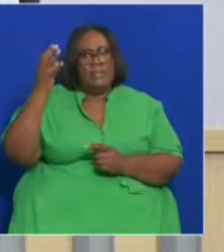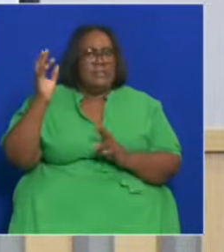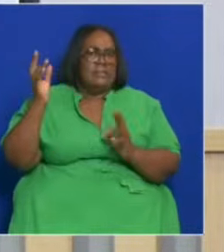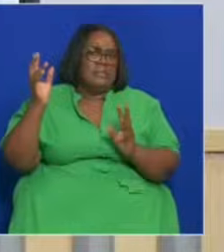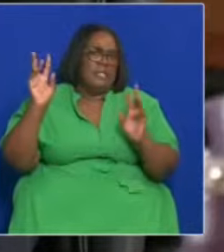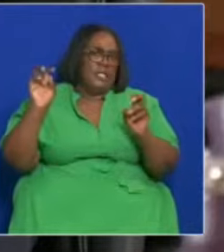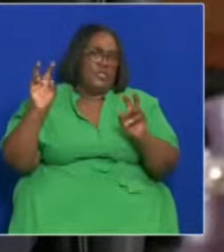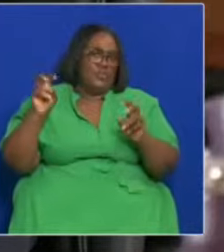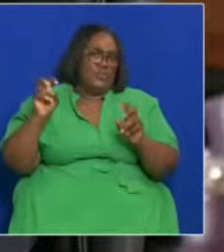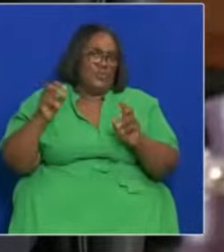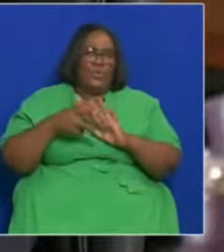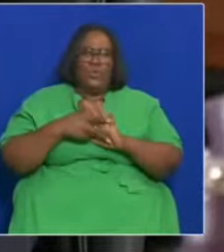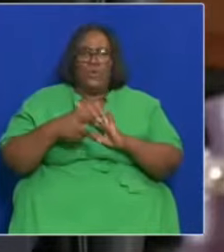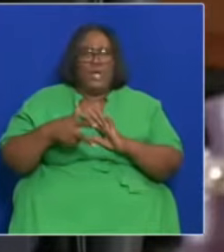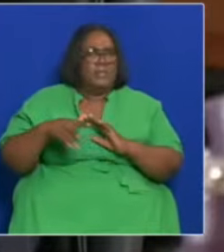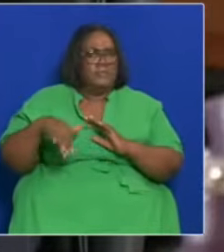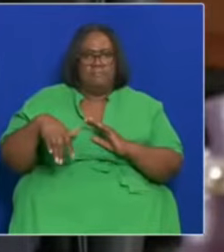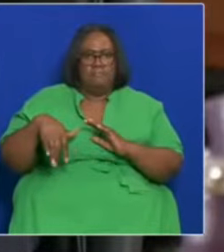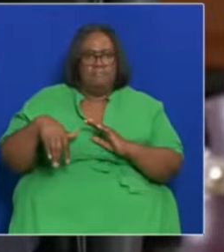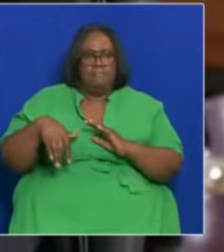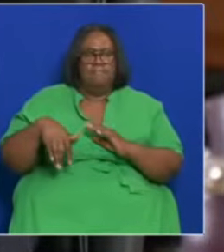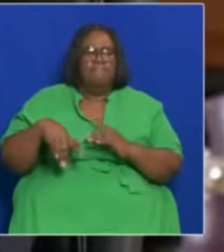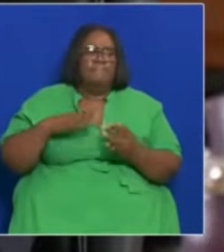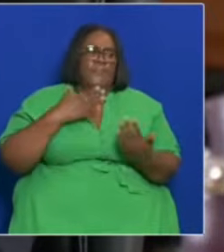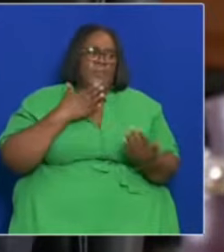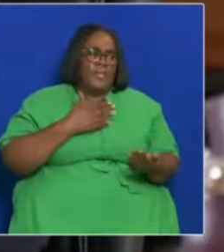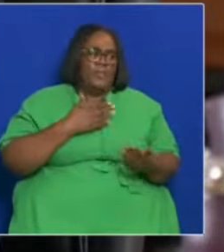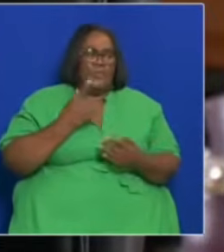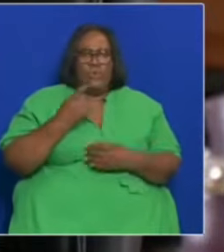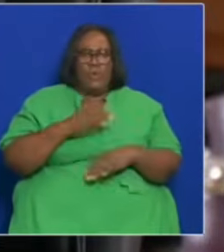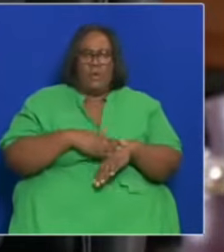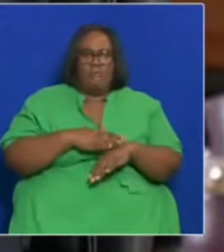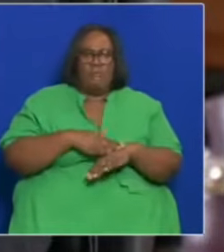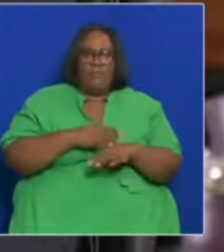Thank you. And then I just want to put one more thing to you.